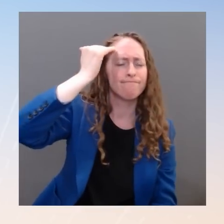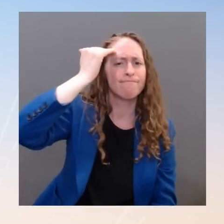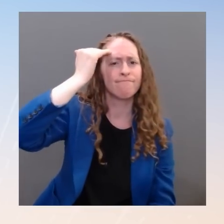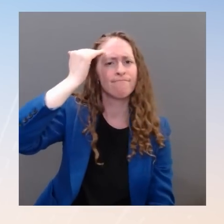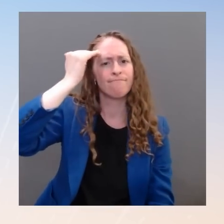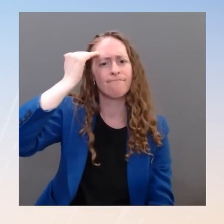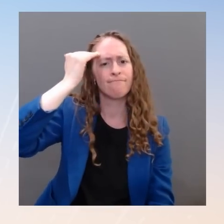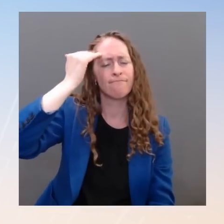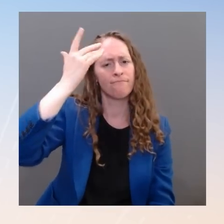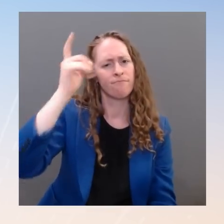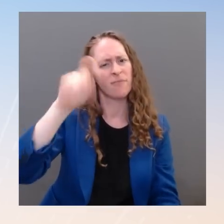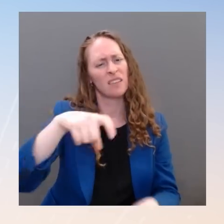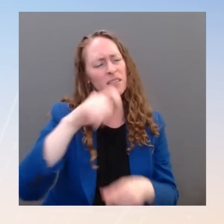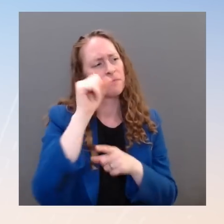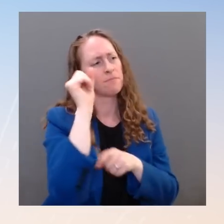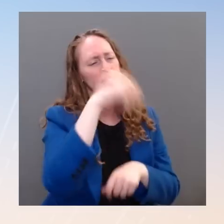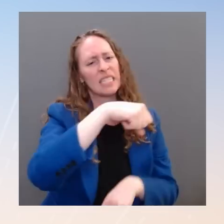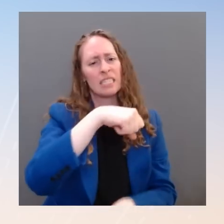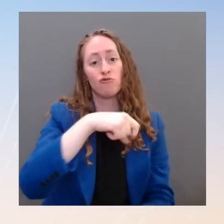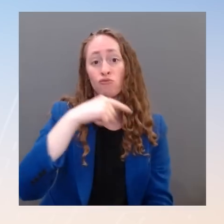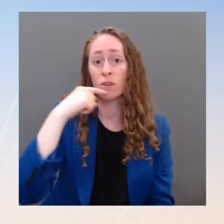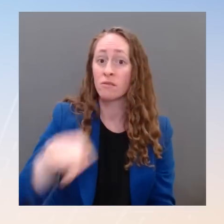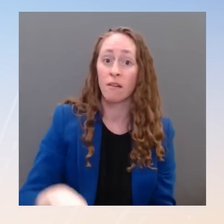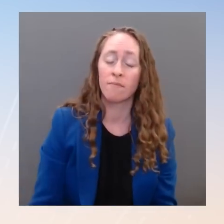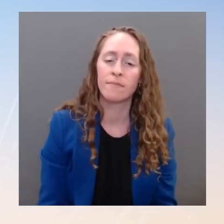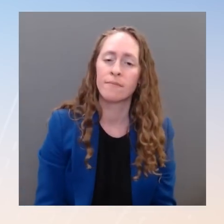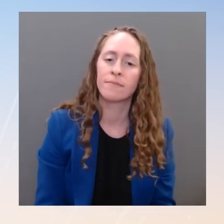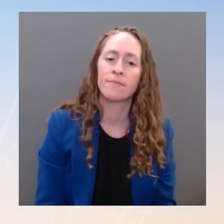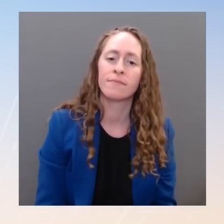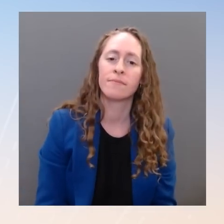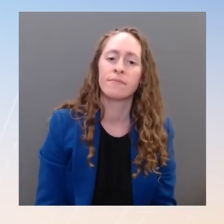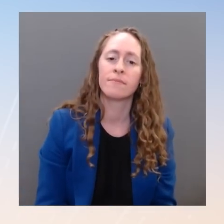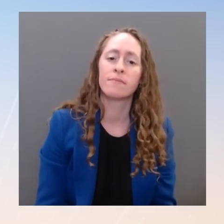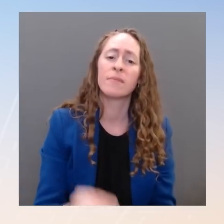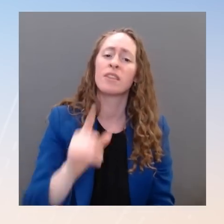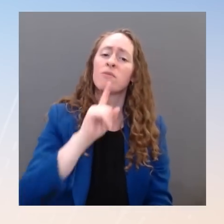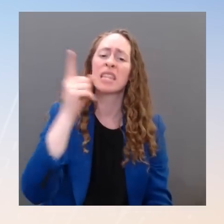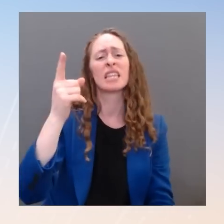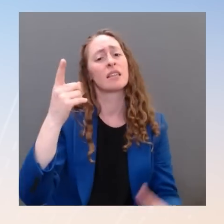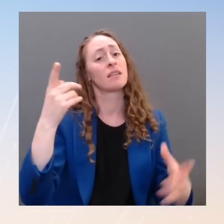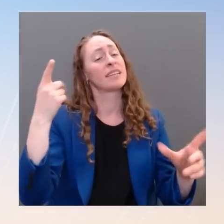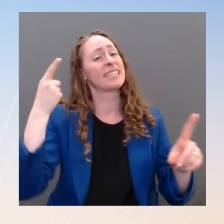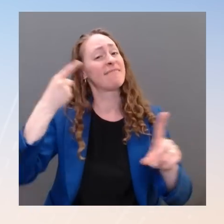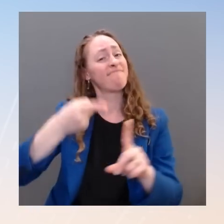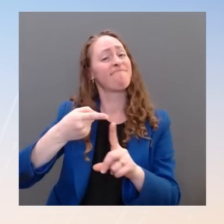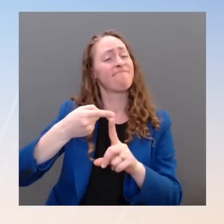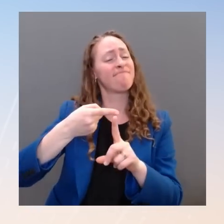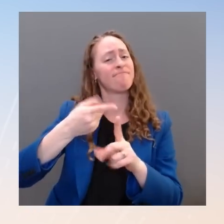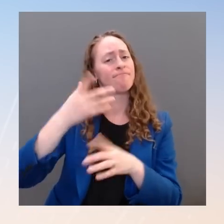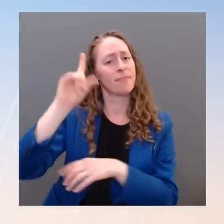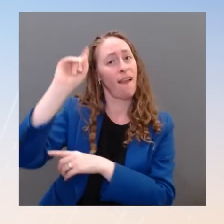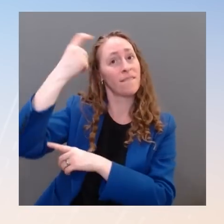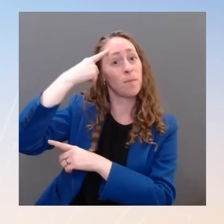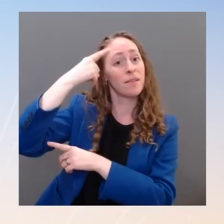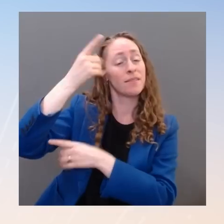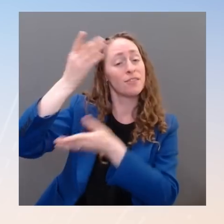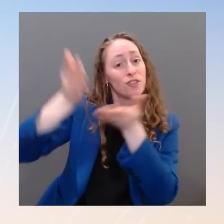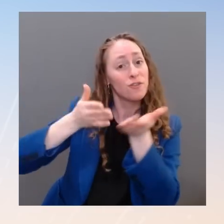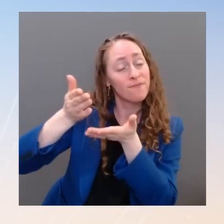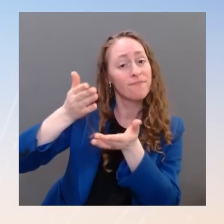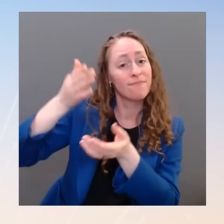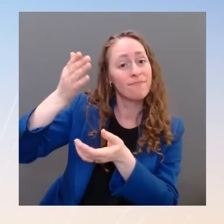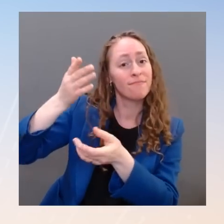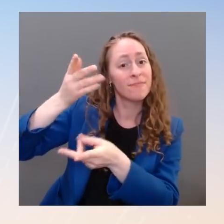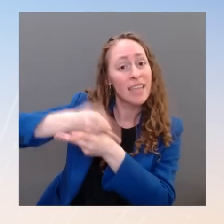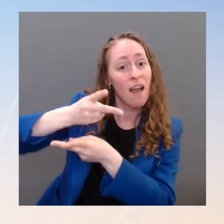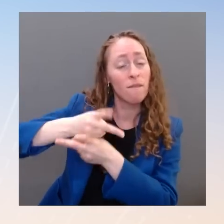up for democracy versus autocracy. It's about standing up against one foreign country invading another foreign country.